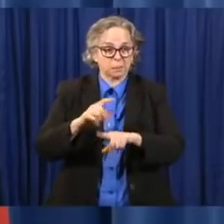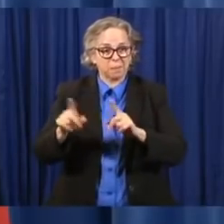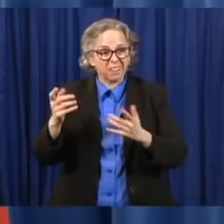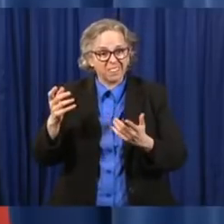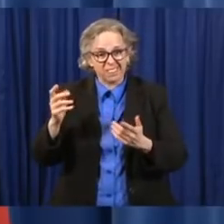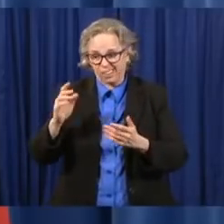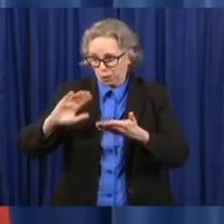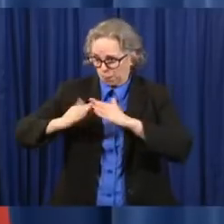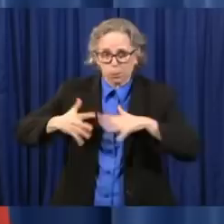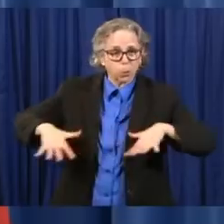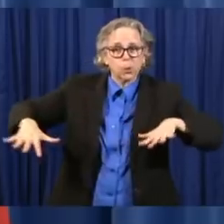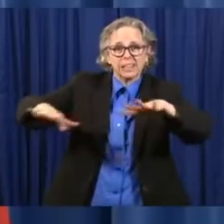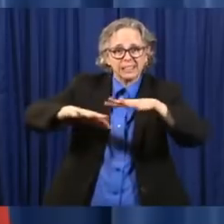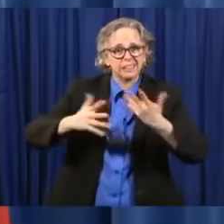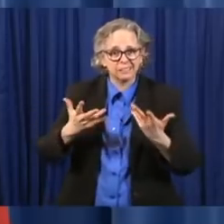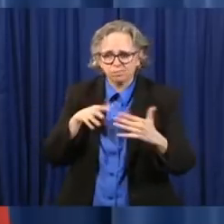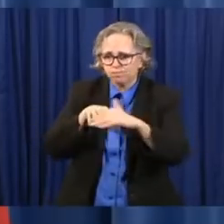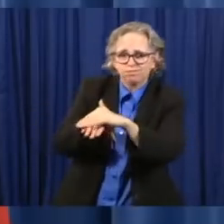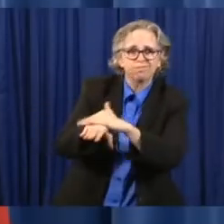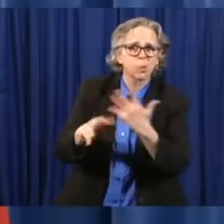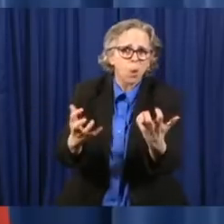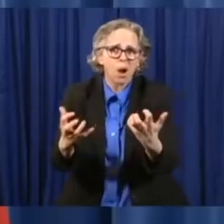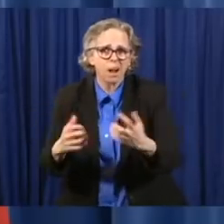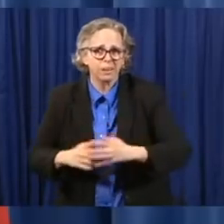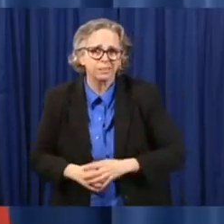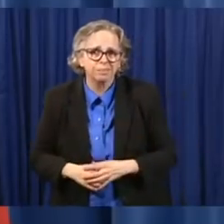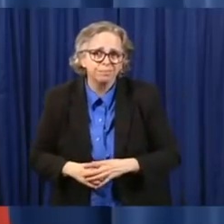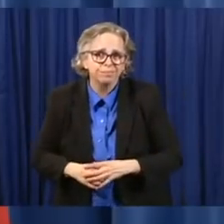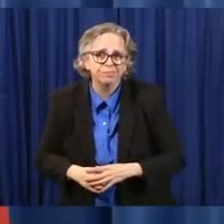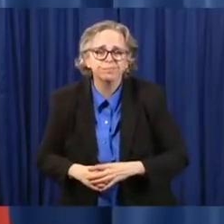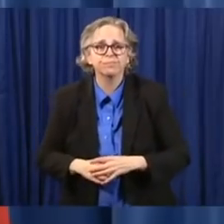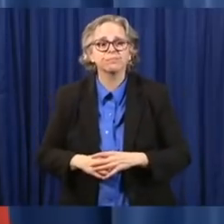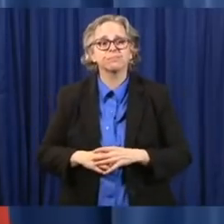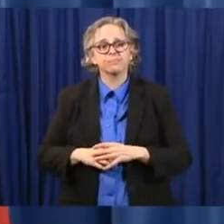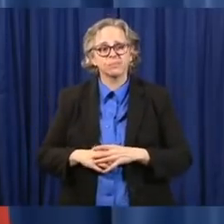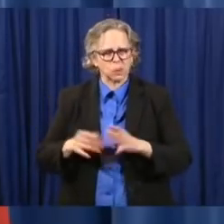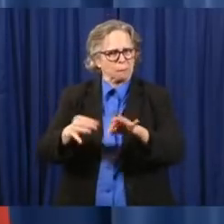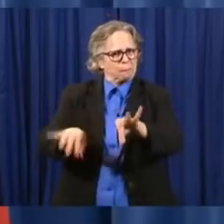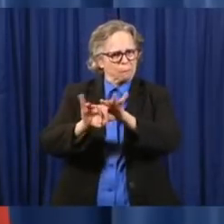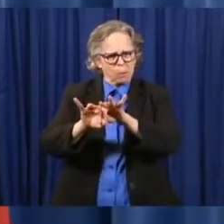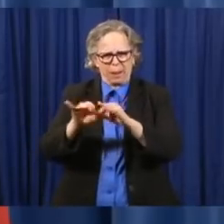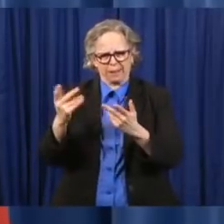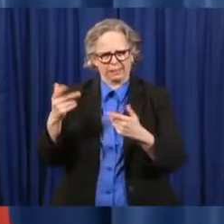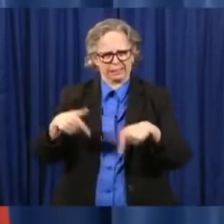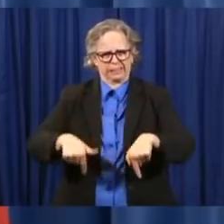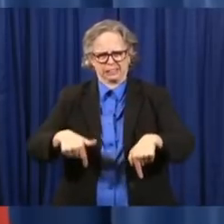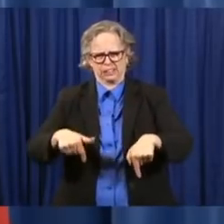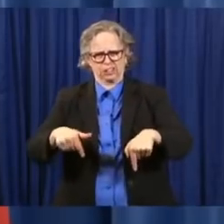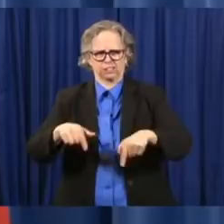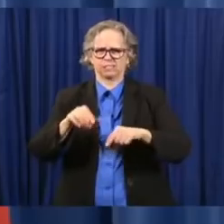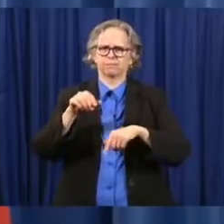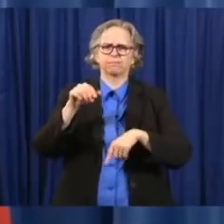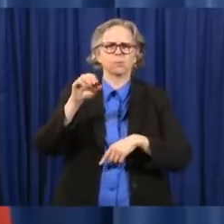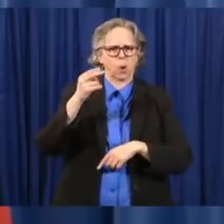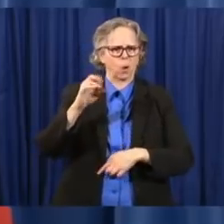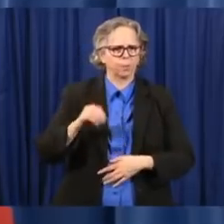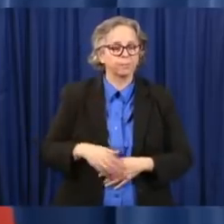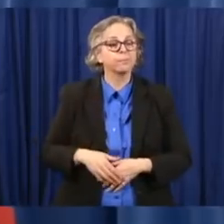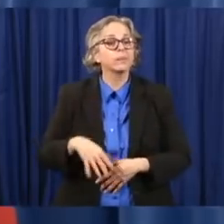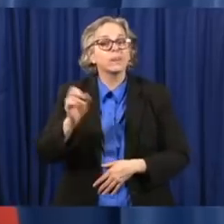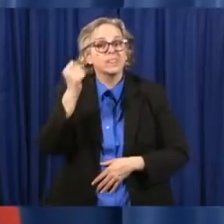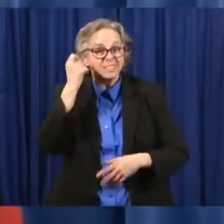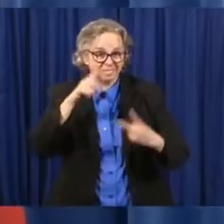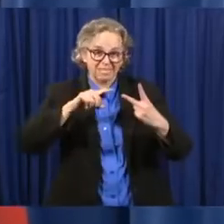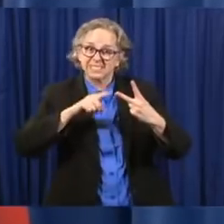community where they exist throughout the state of Ohio. Second, we're going to look for those